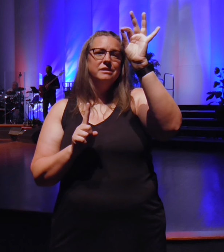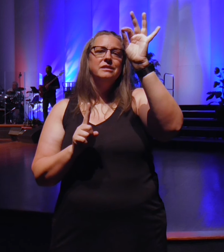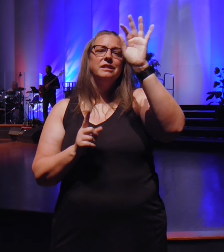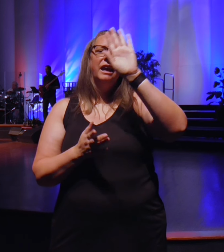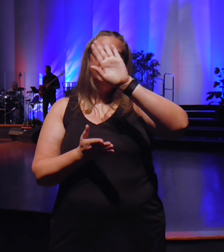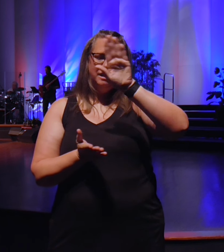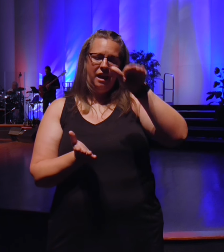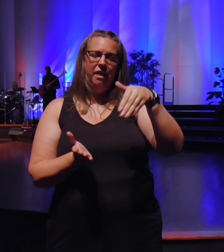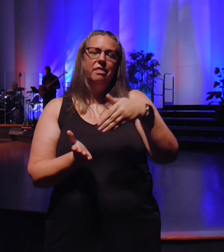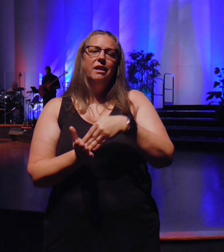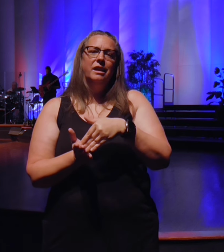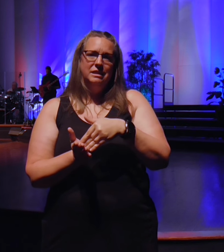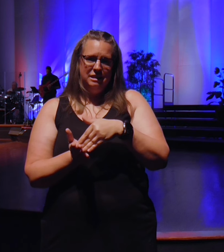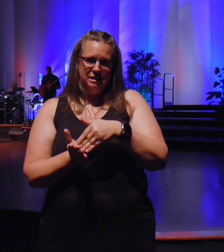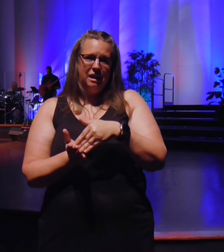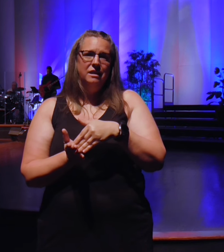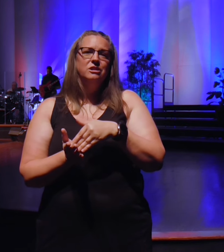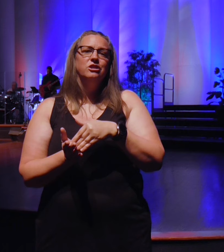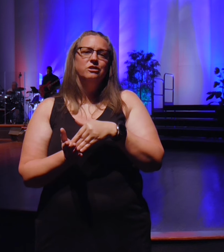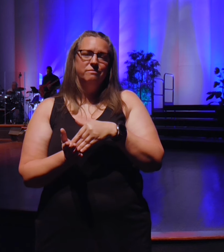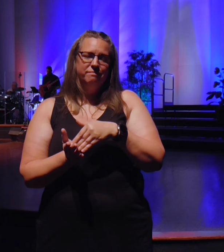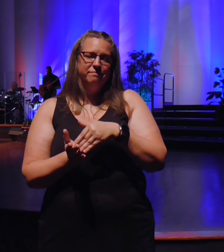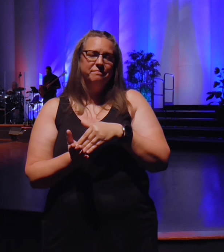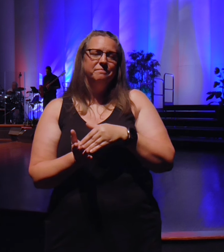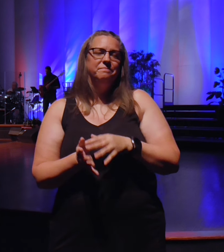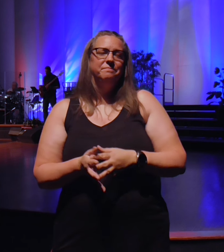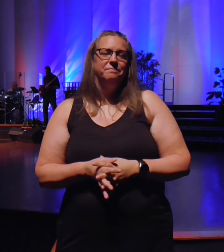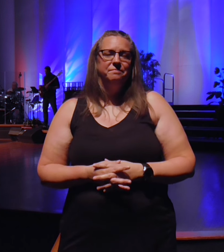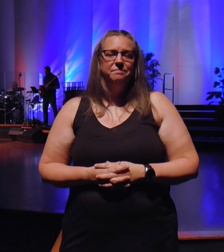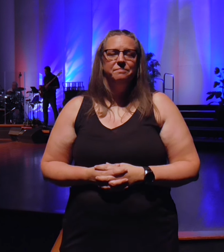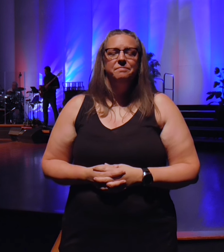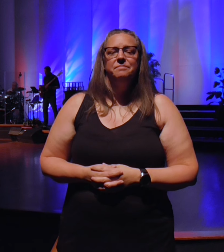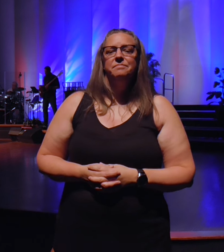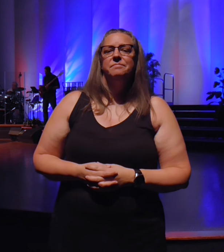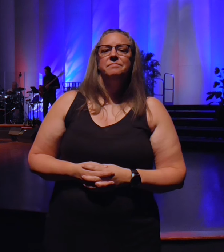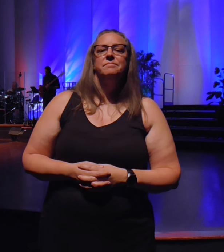the center of it